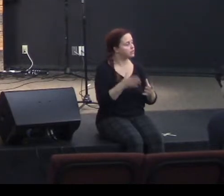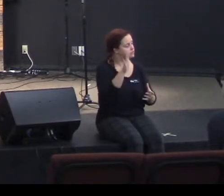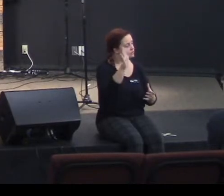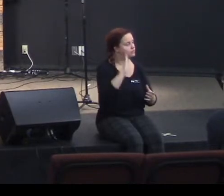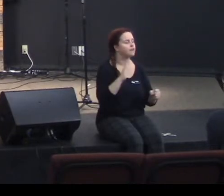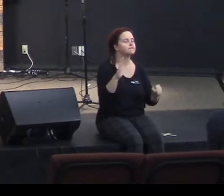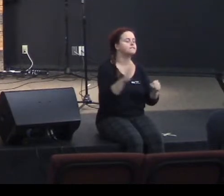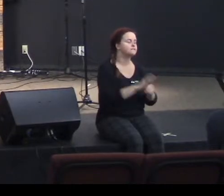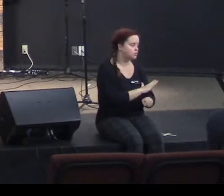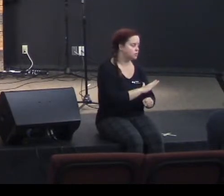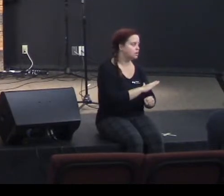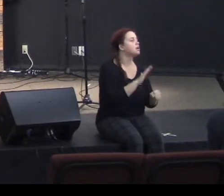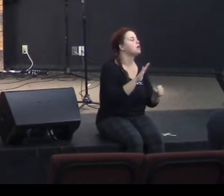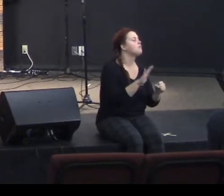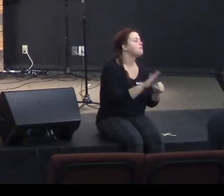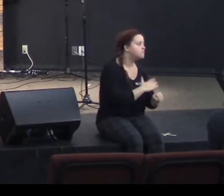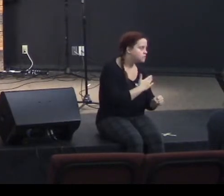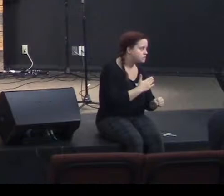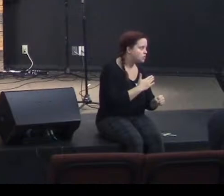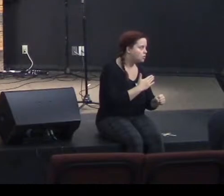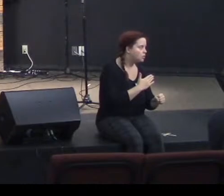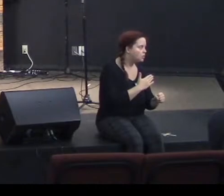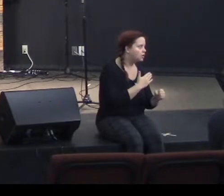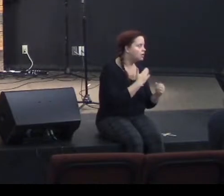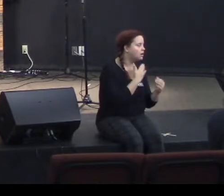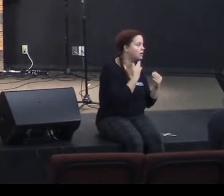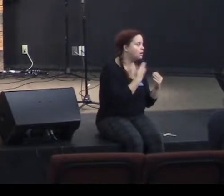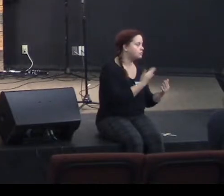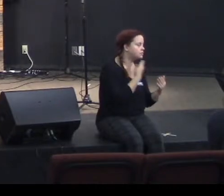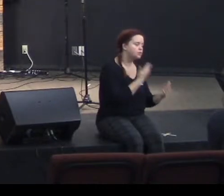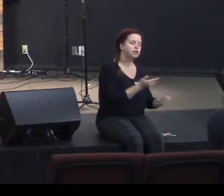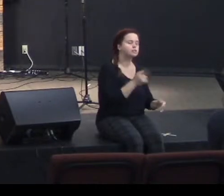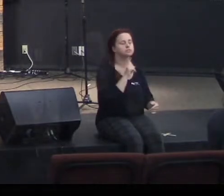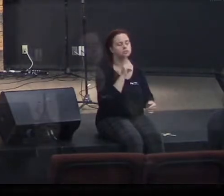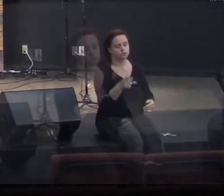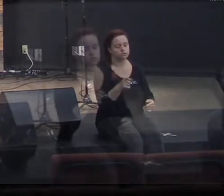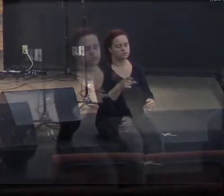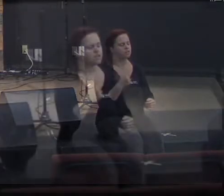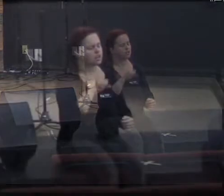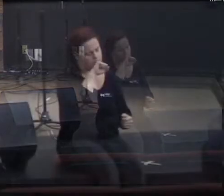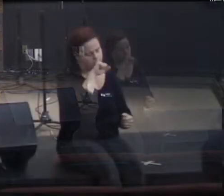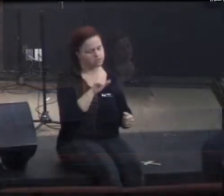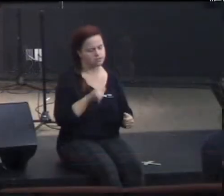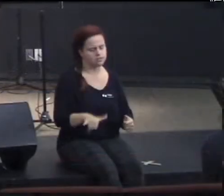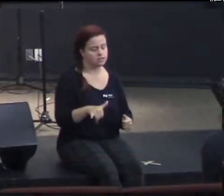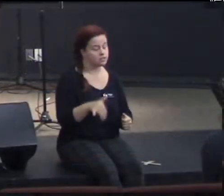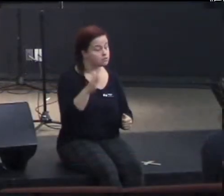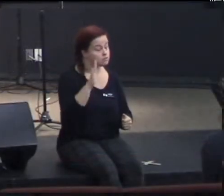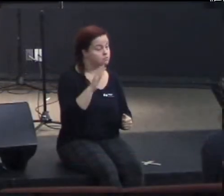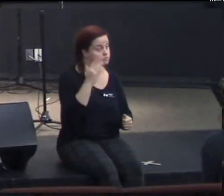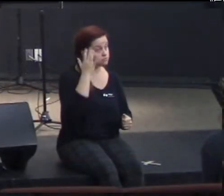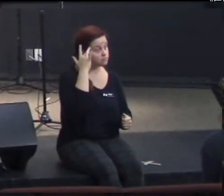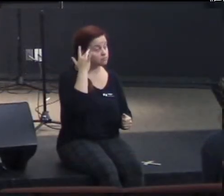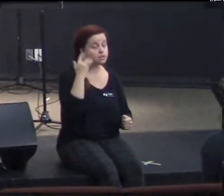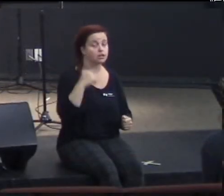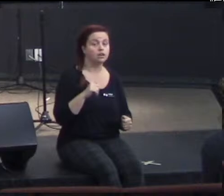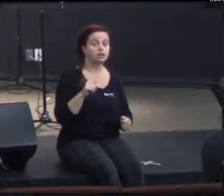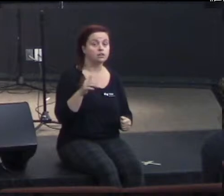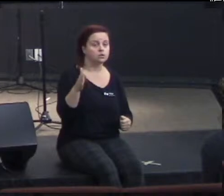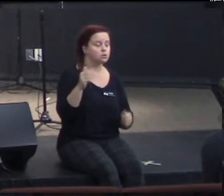full of grace and truth. And I love this statement, because to God, there is no separation of grace and